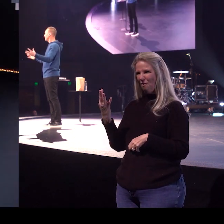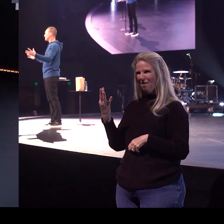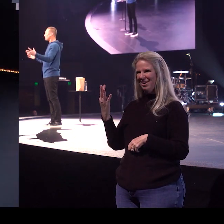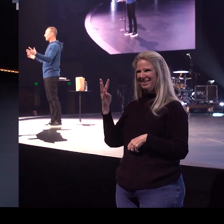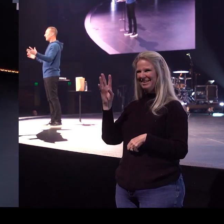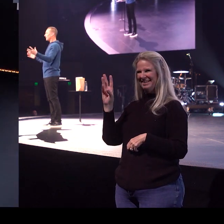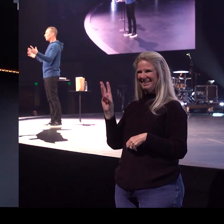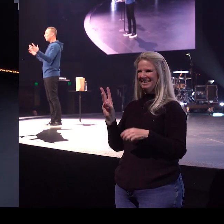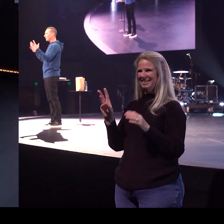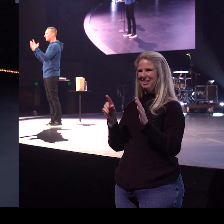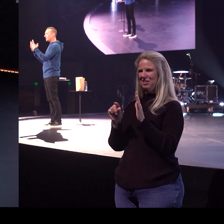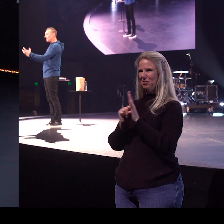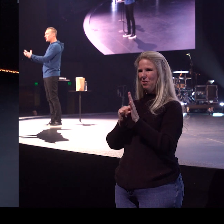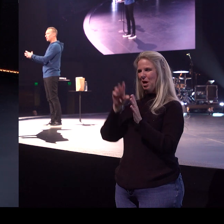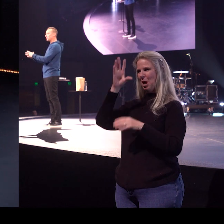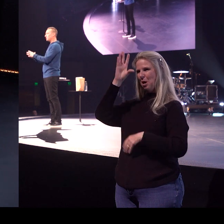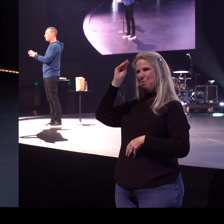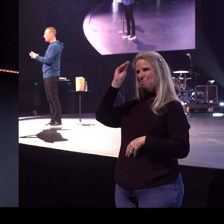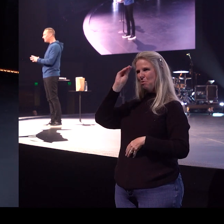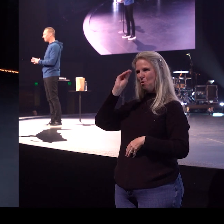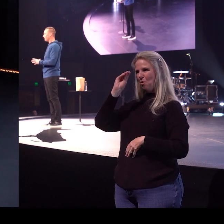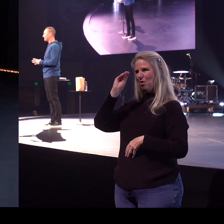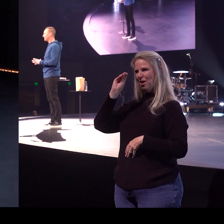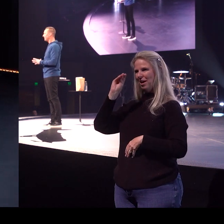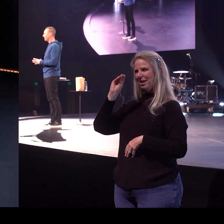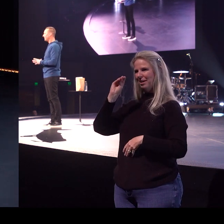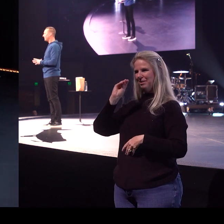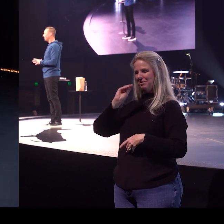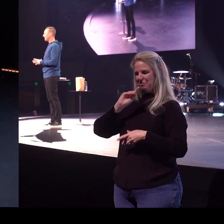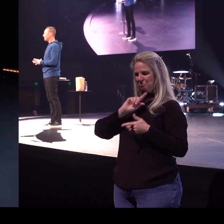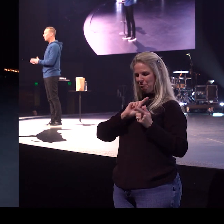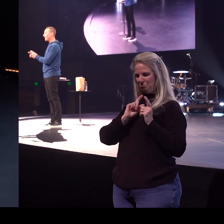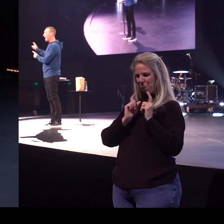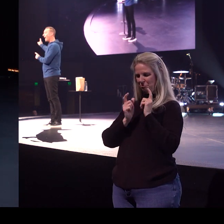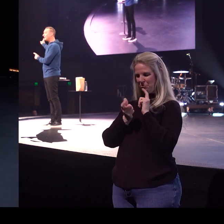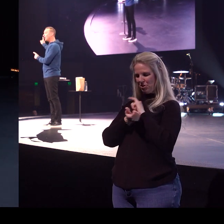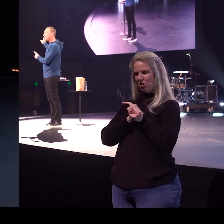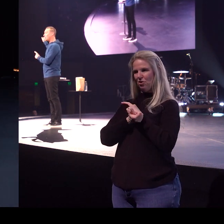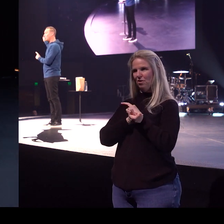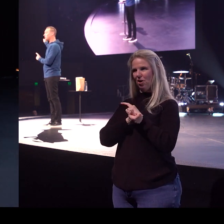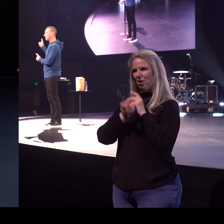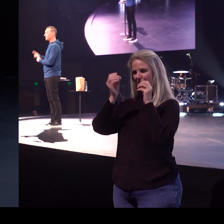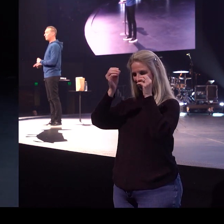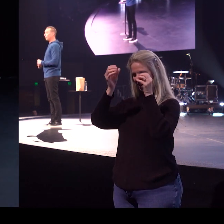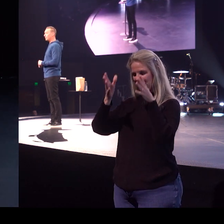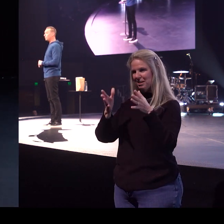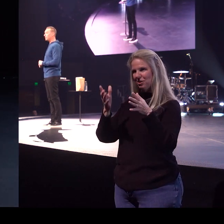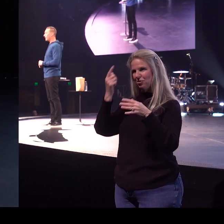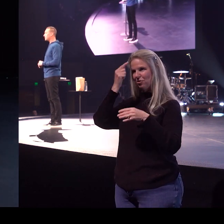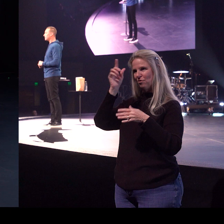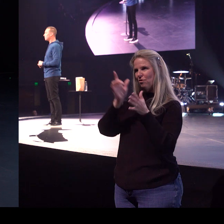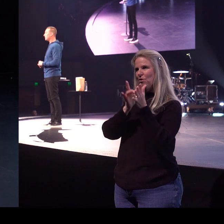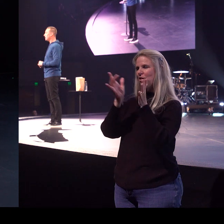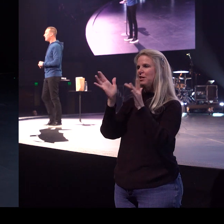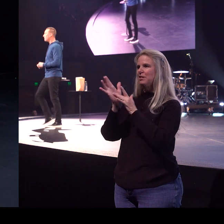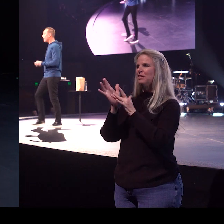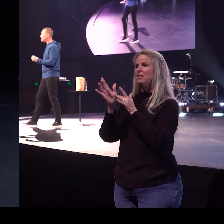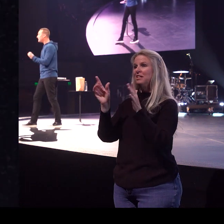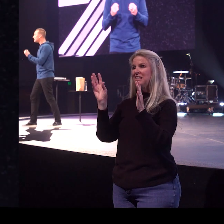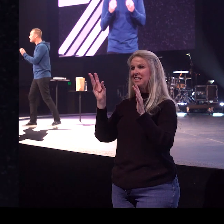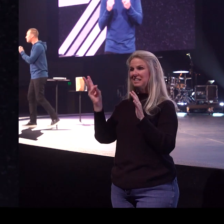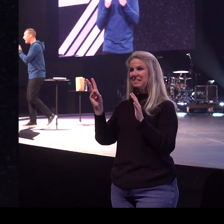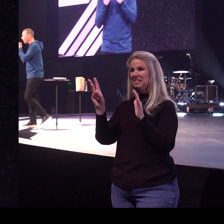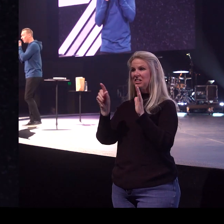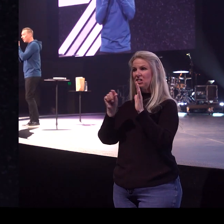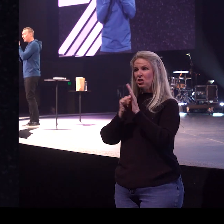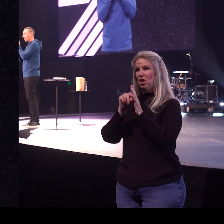boys could win a teacher to Jesus? Here's the thing, I know personally several of those boys. Can I tell you something? They